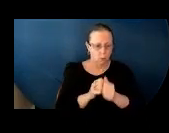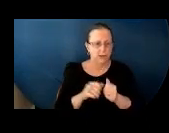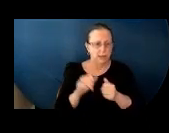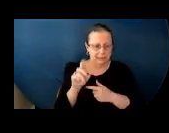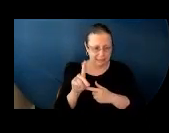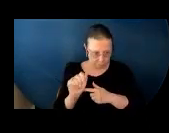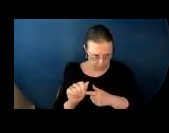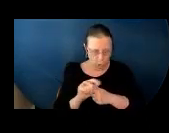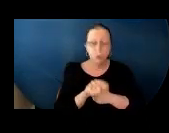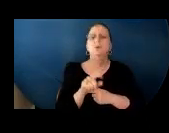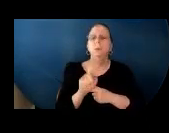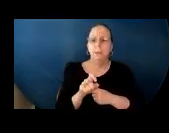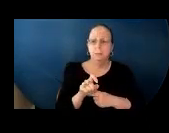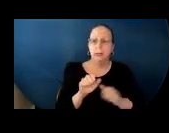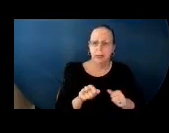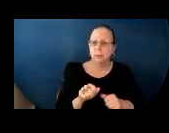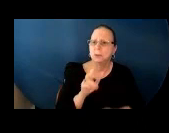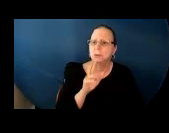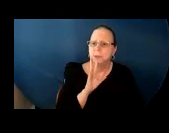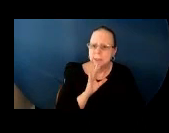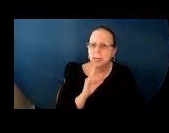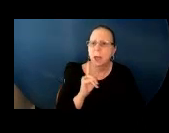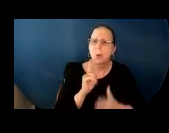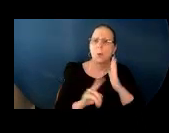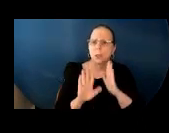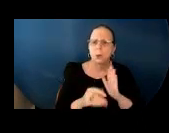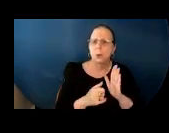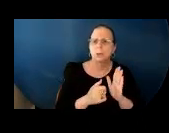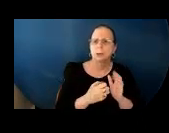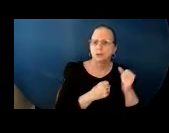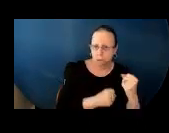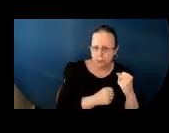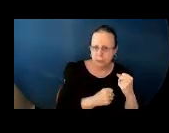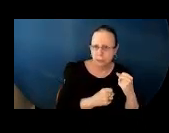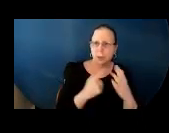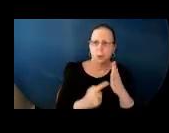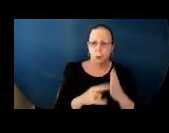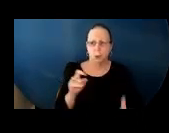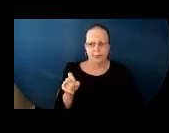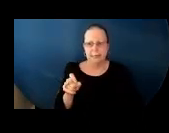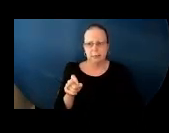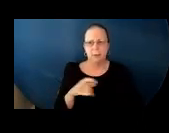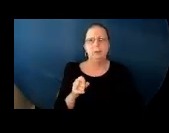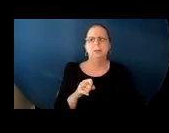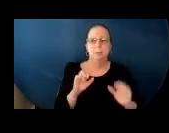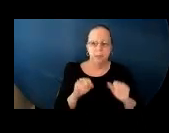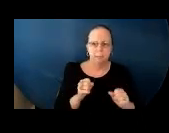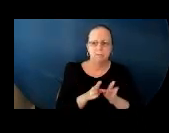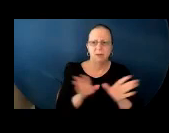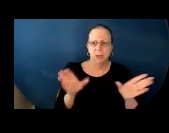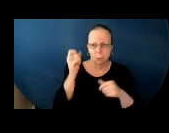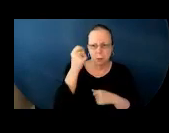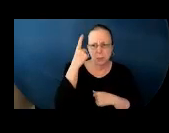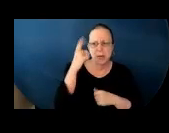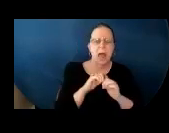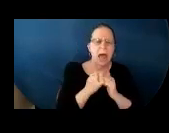to be able to articulate what your strengths are and what your needs are, right? You need to have a general understanding about how your disability